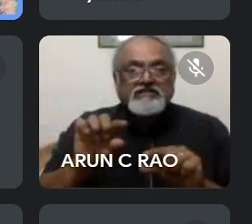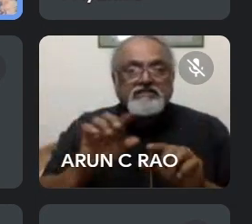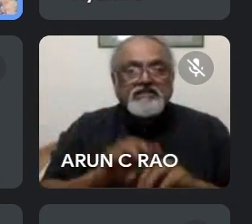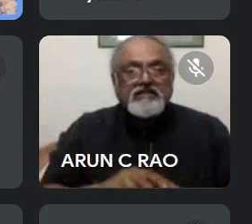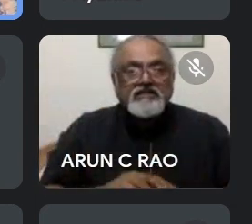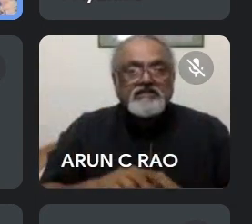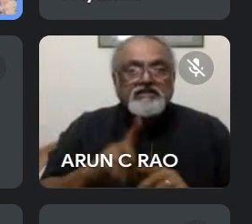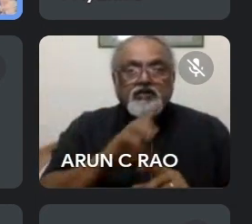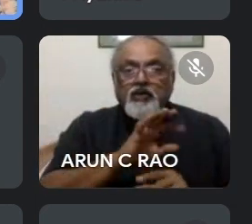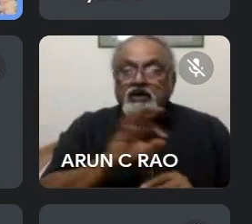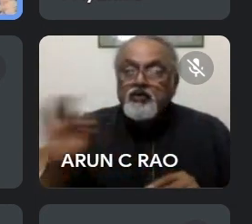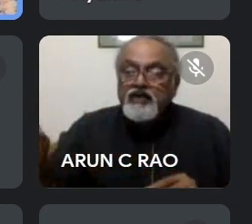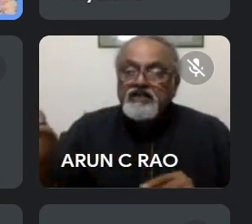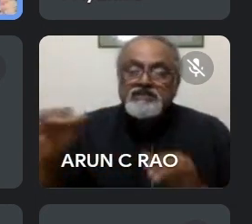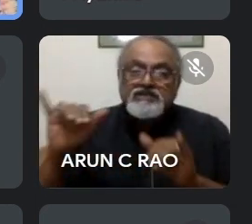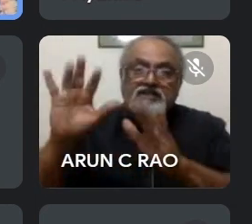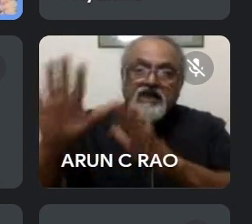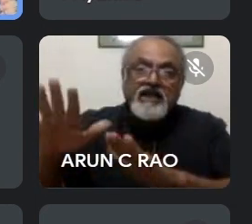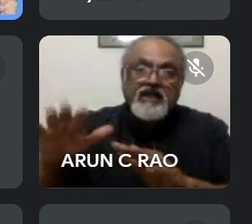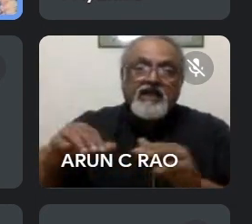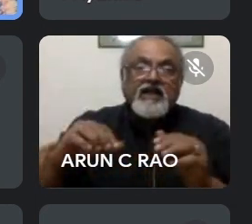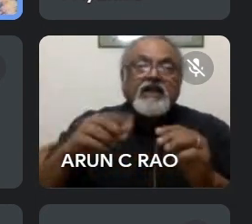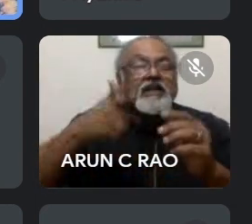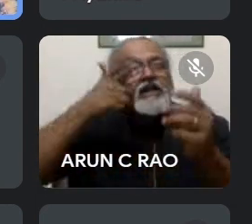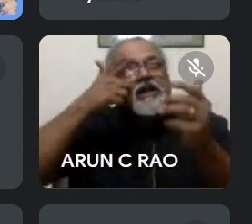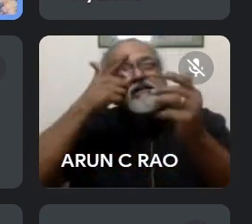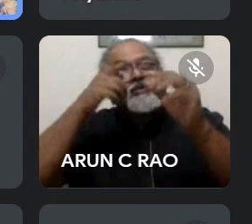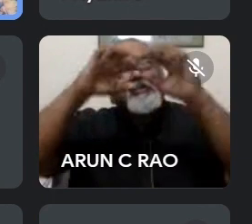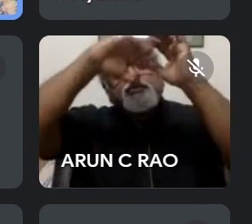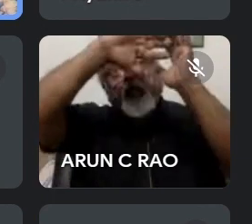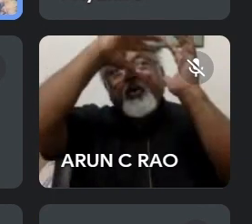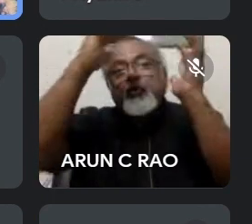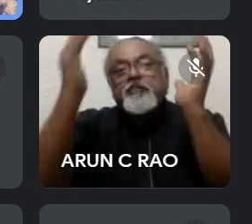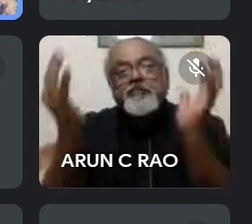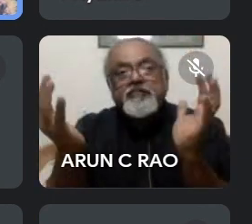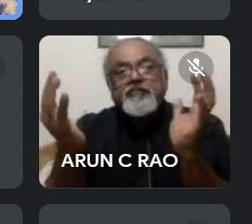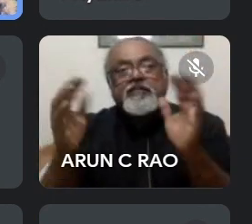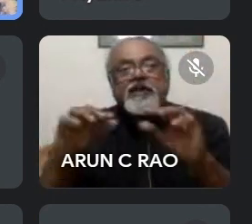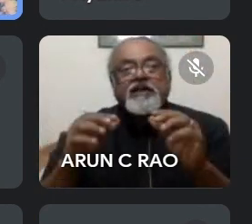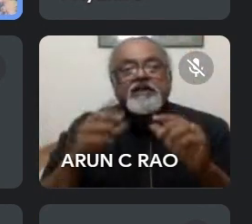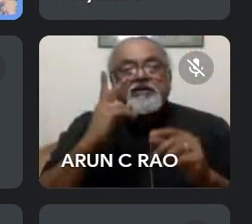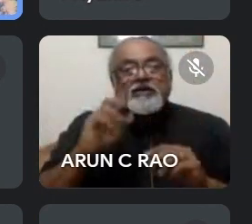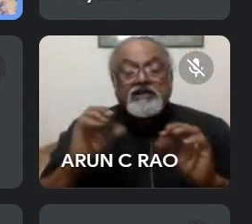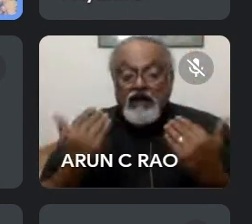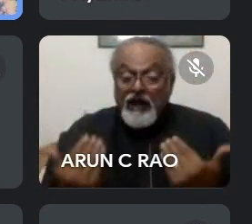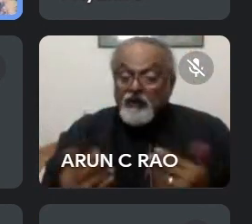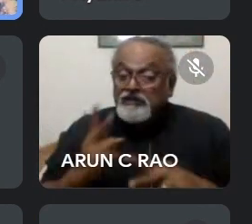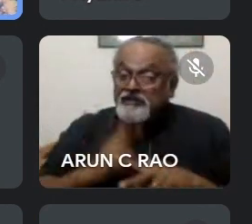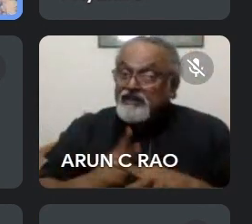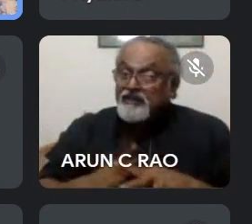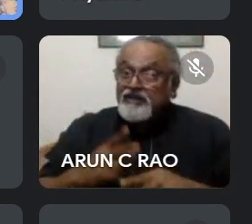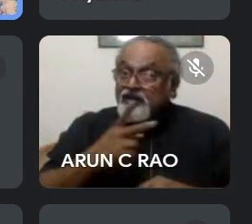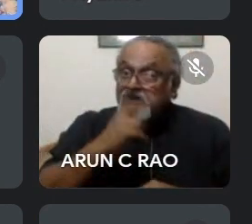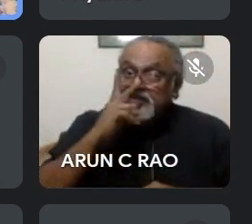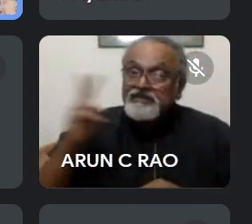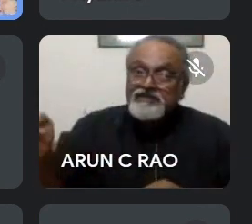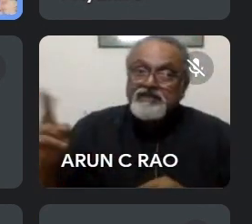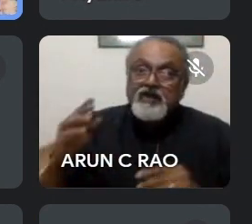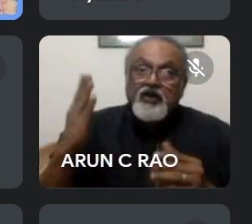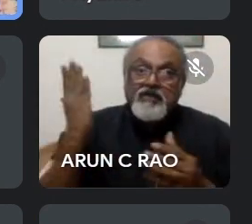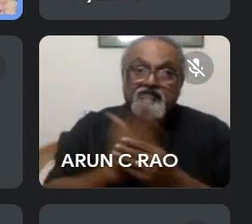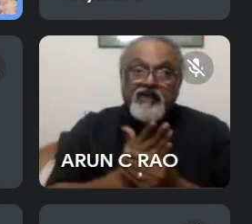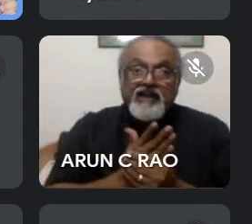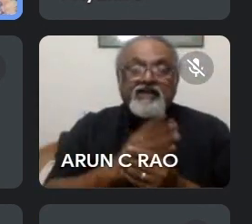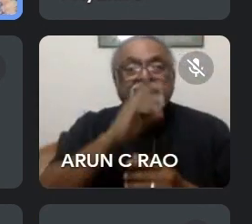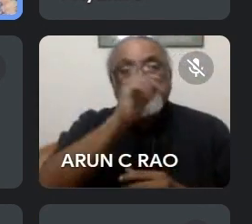I helped them design a telescope dome for them. And to this day, like, when you go there, you can see, like, it's all my records are not there